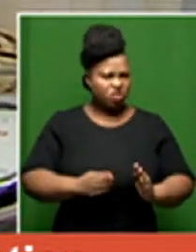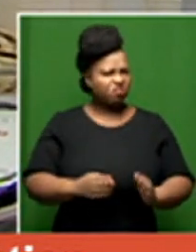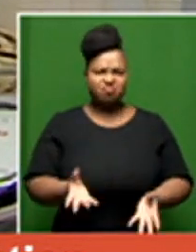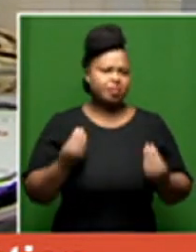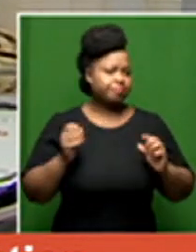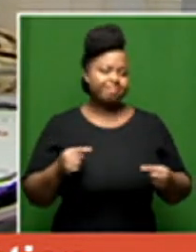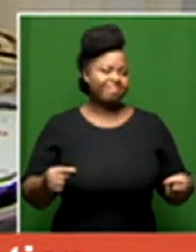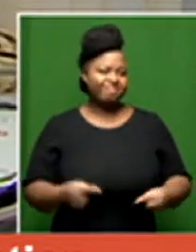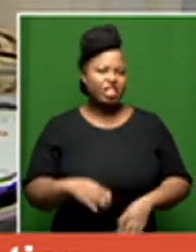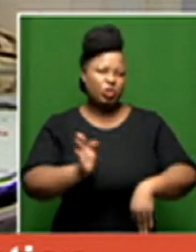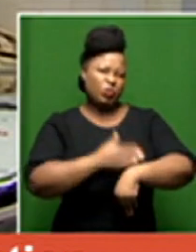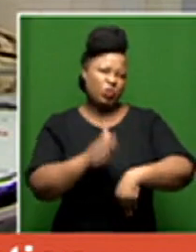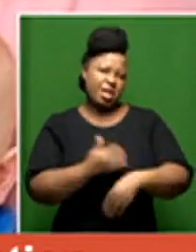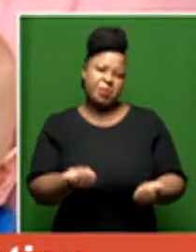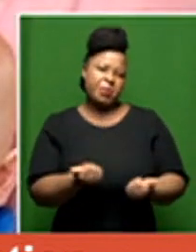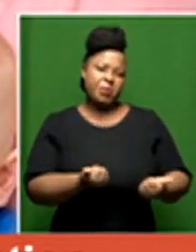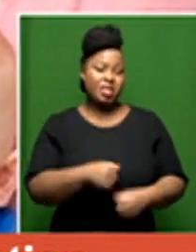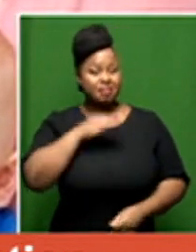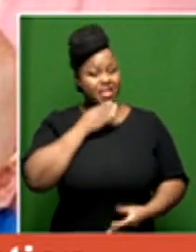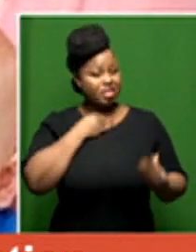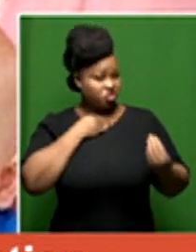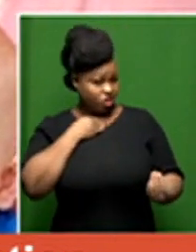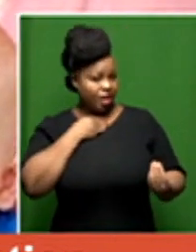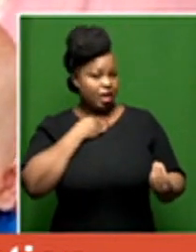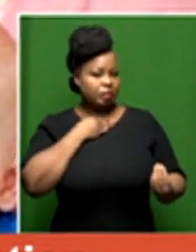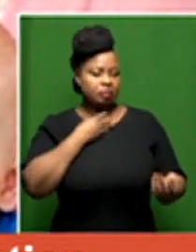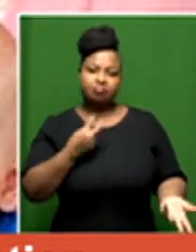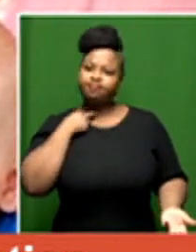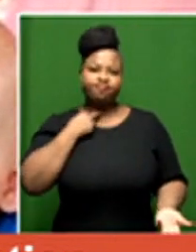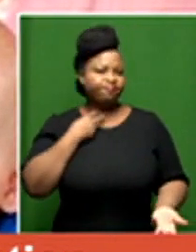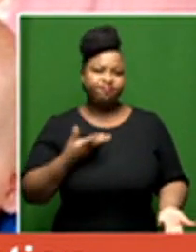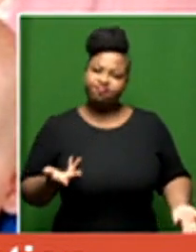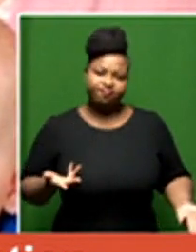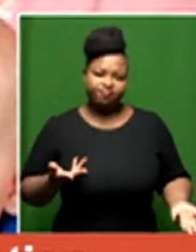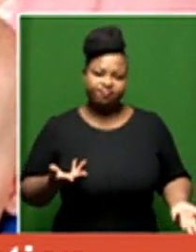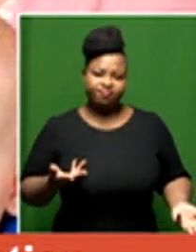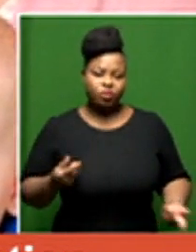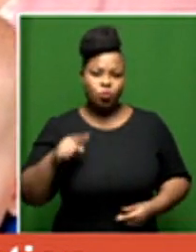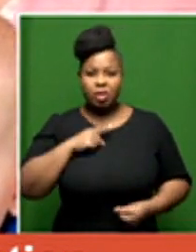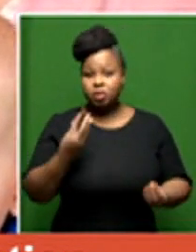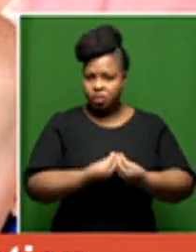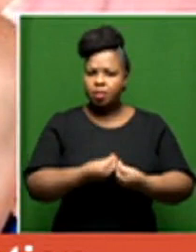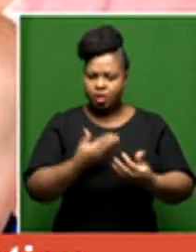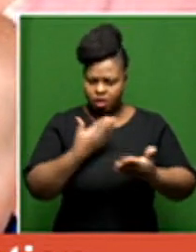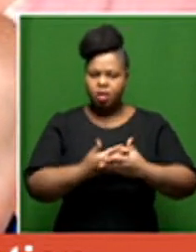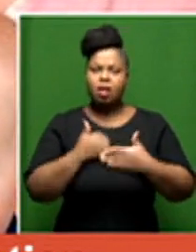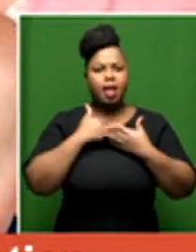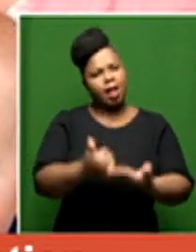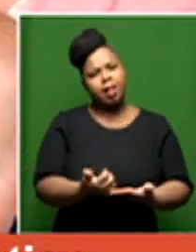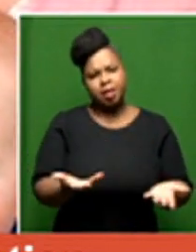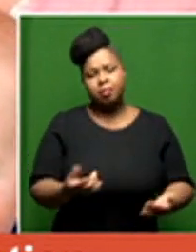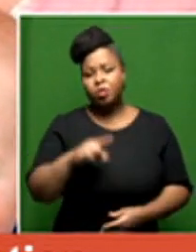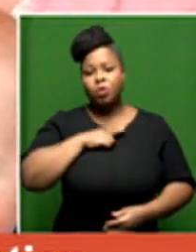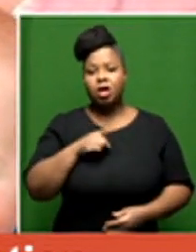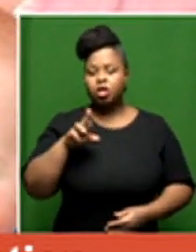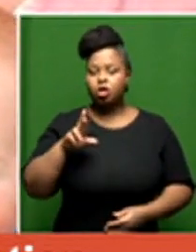cannot get that vaccine. It means the child is deprived of something that would have helped, because